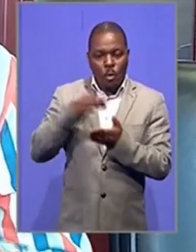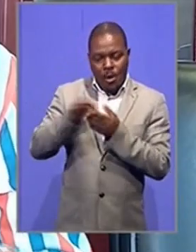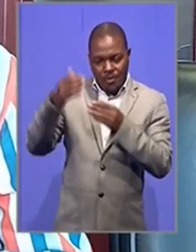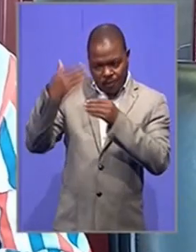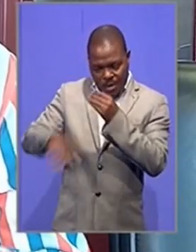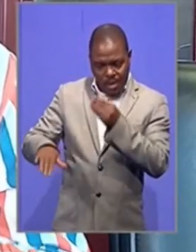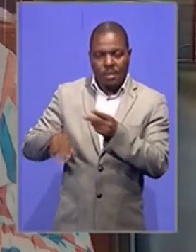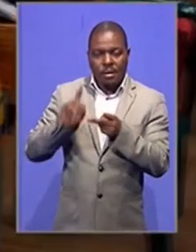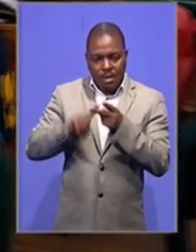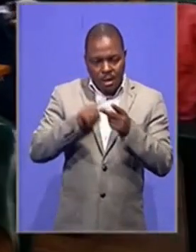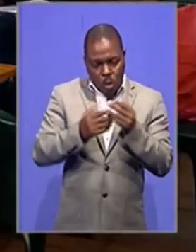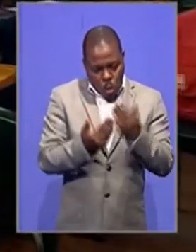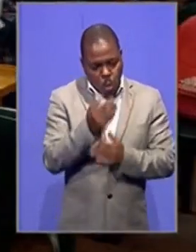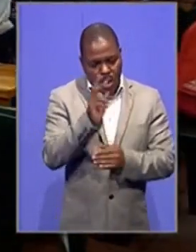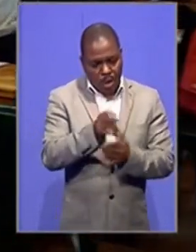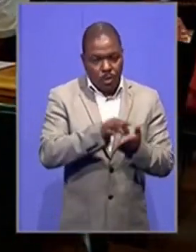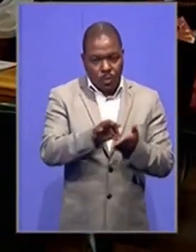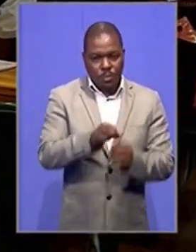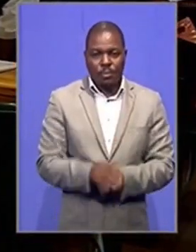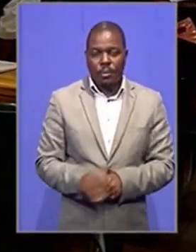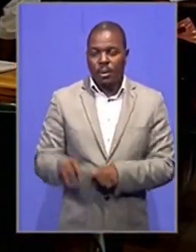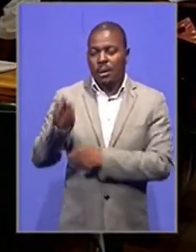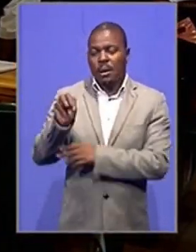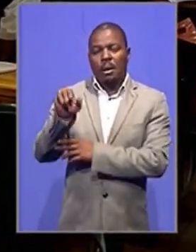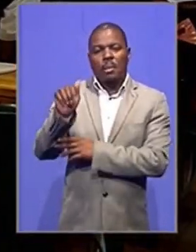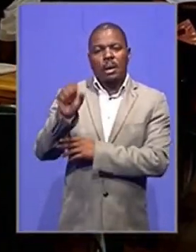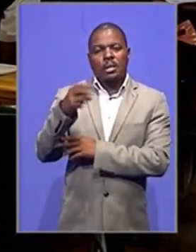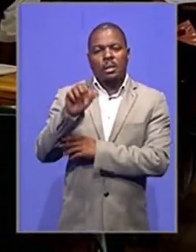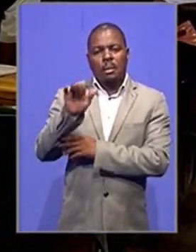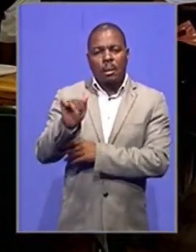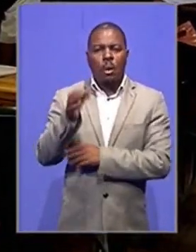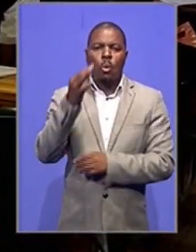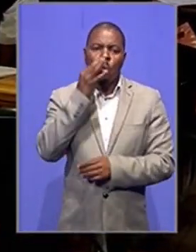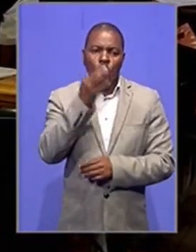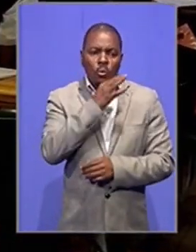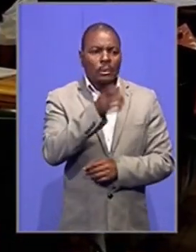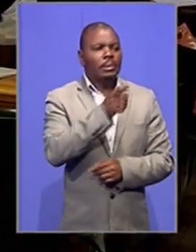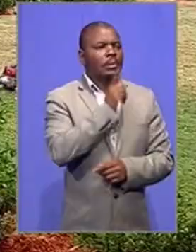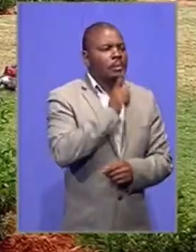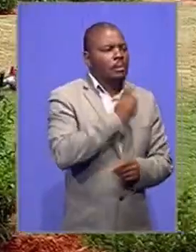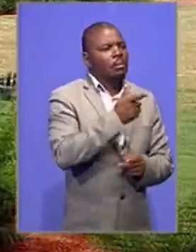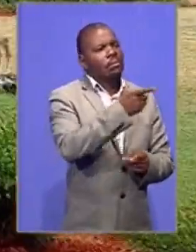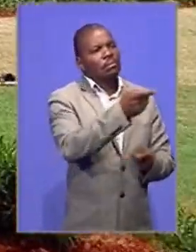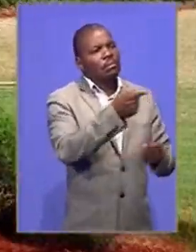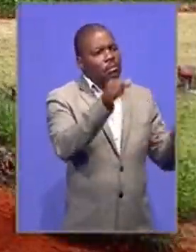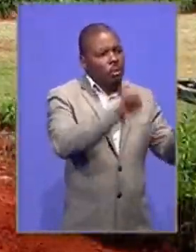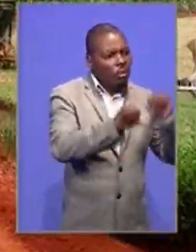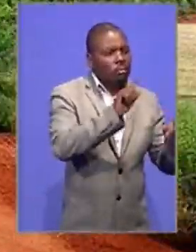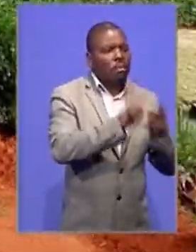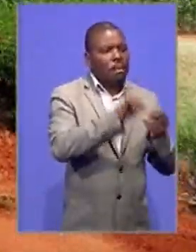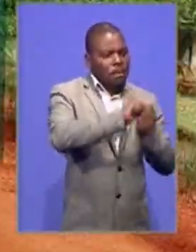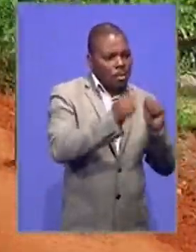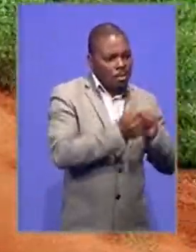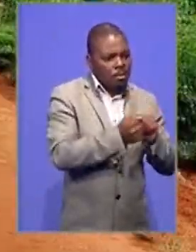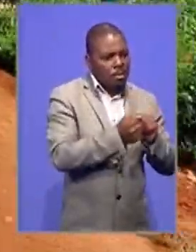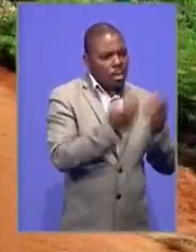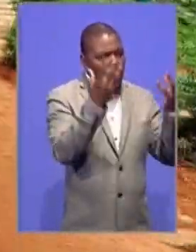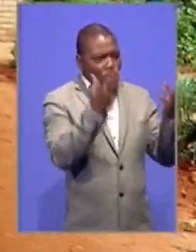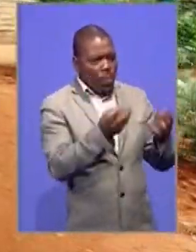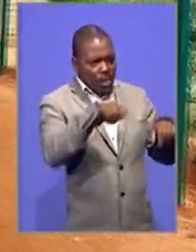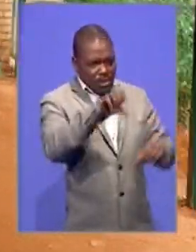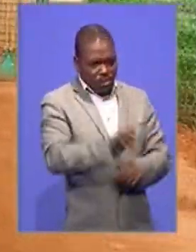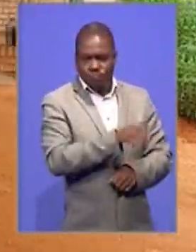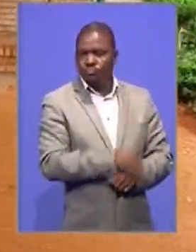mpshafatša ge e fedile e fedile. Mashaba o reng ga go sana tlhaelelo ya barutiši ba dithuto tša dipalo le saense ka mo nageng ya Afrika Borwa.